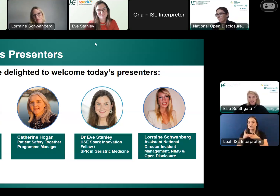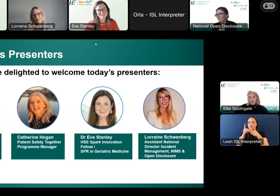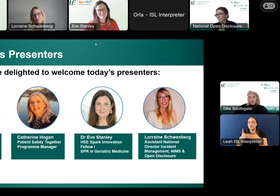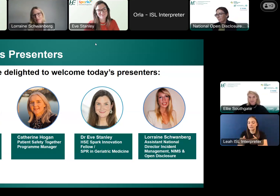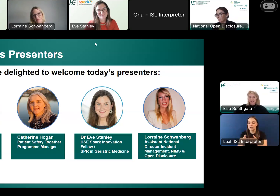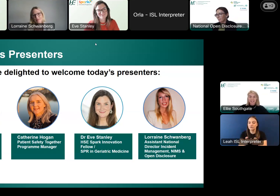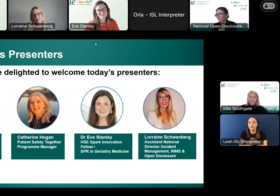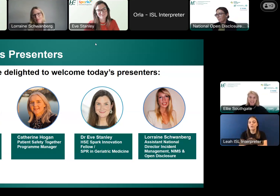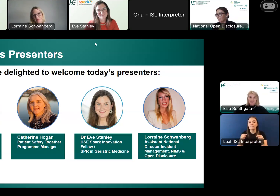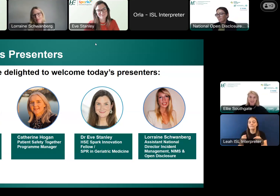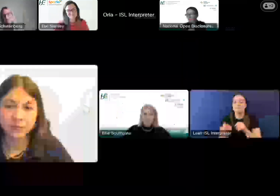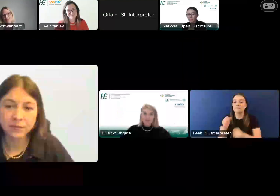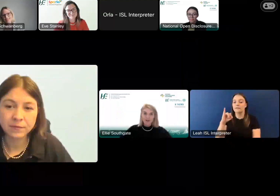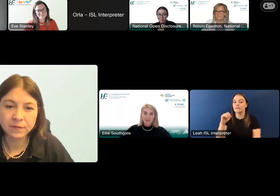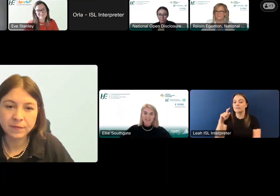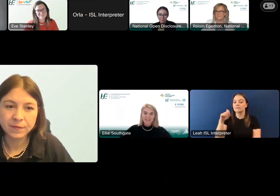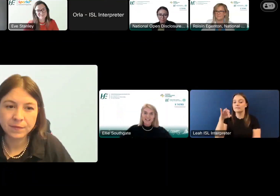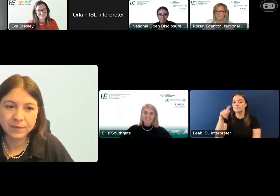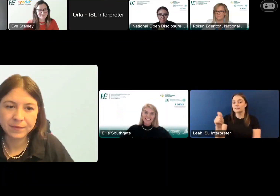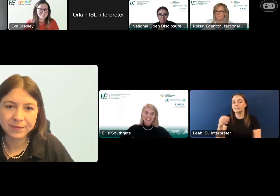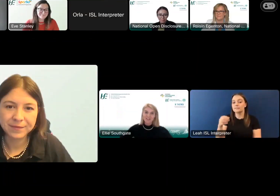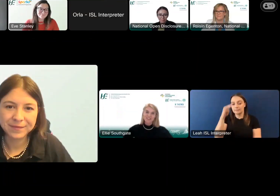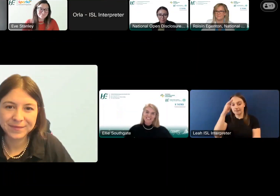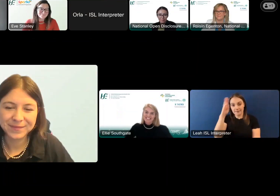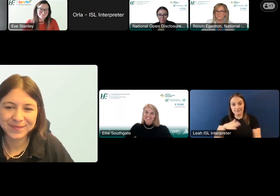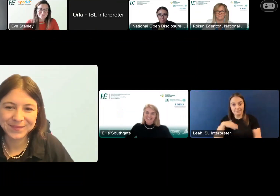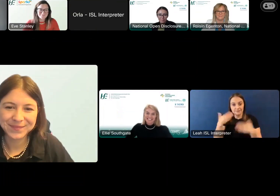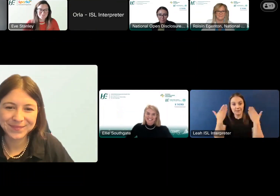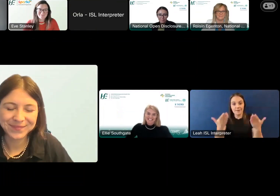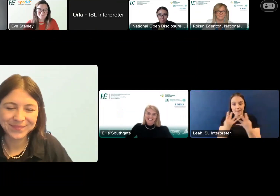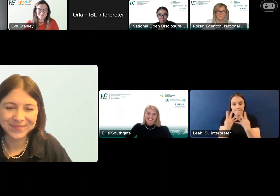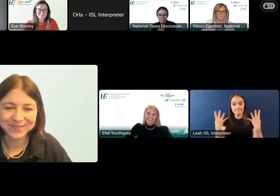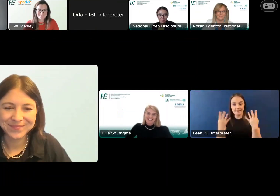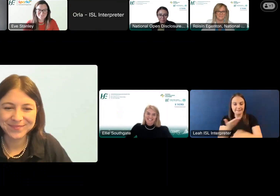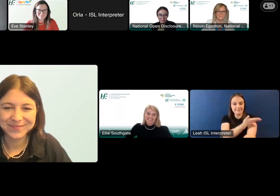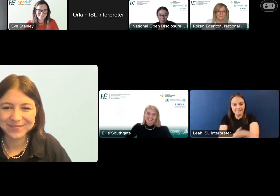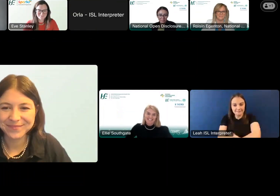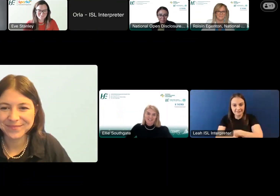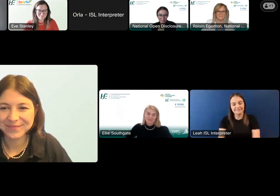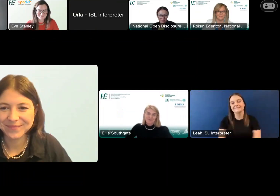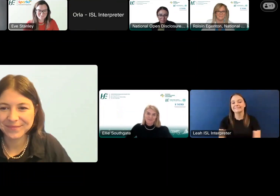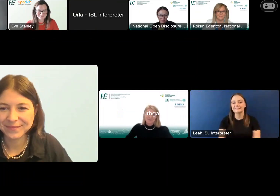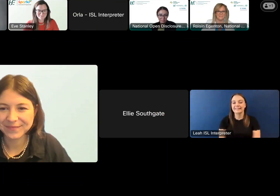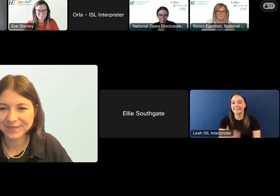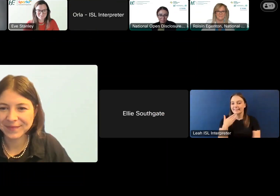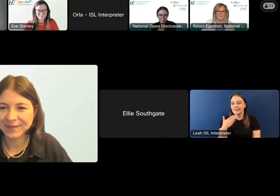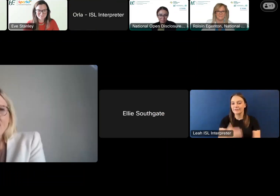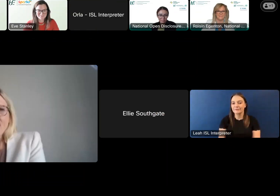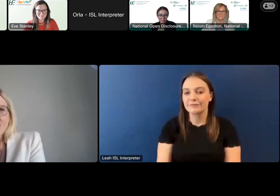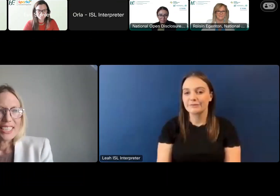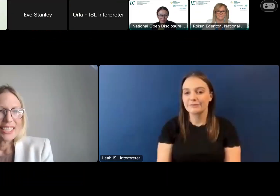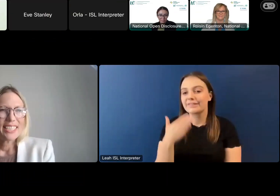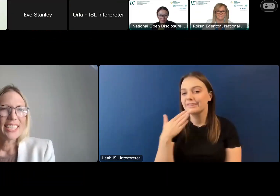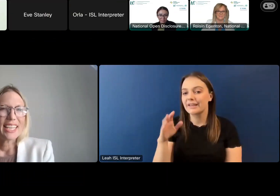Open Disclosure. And I'll hand over to our panel now. Thank you. Thank you,